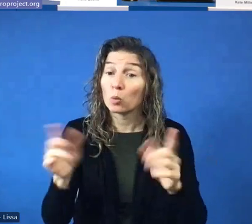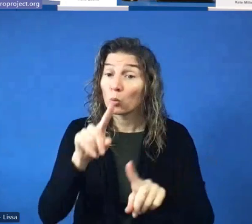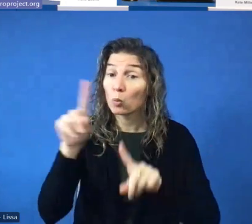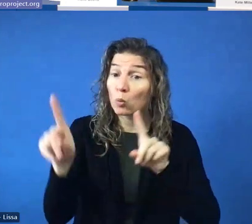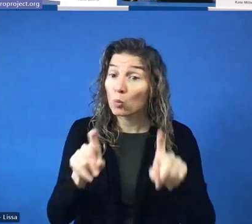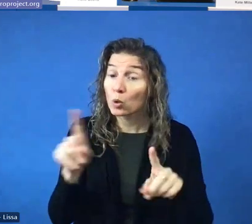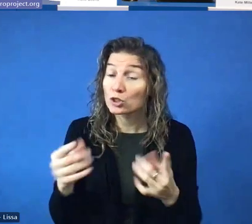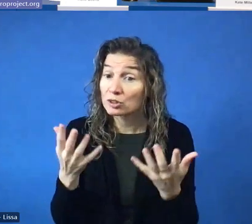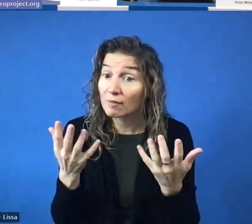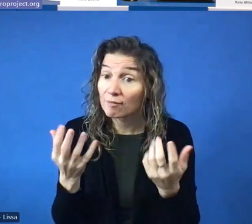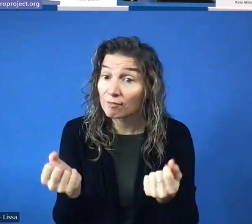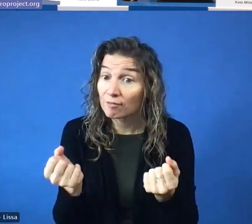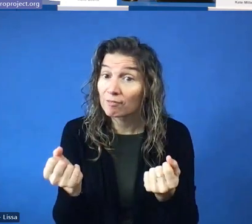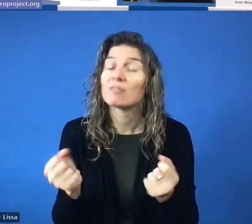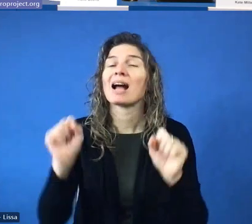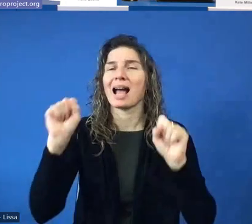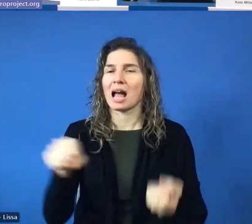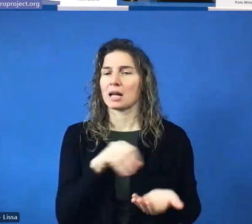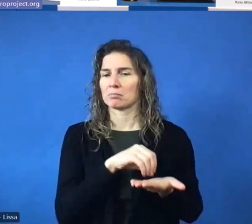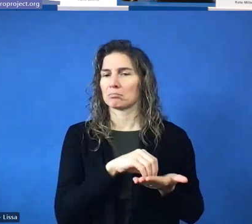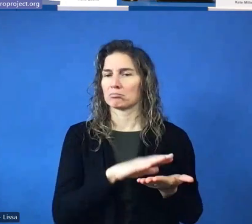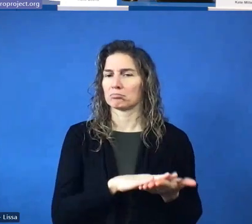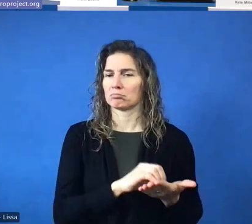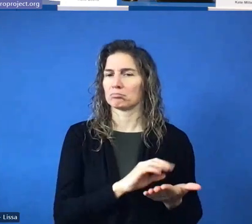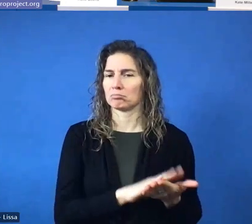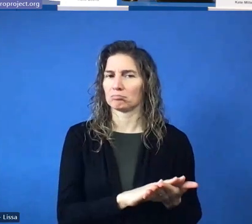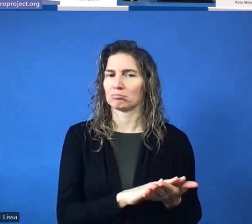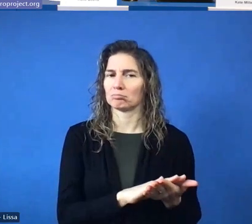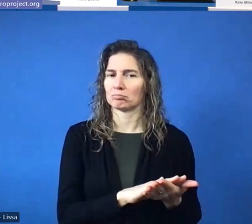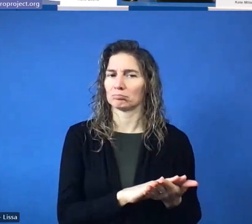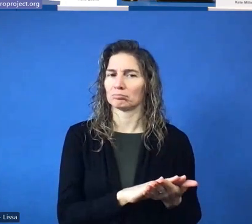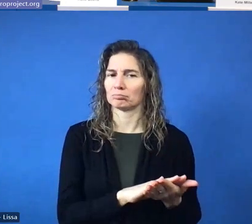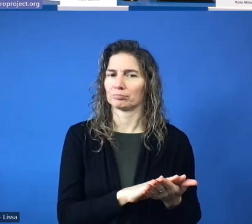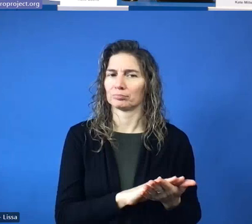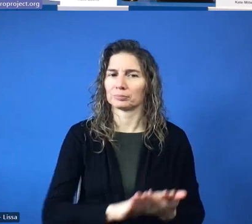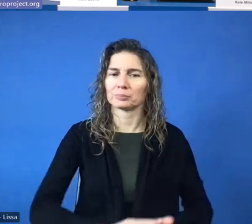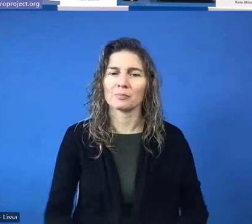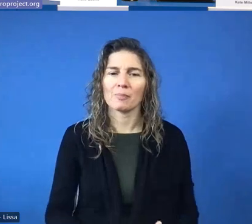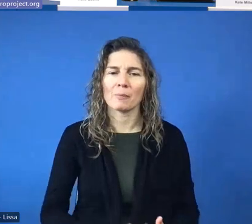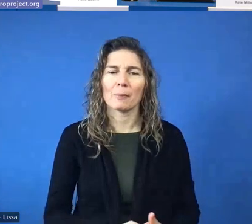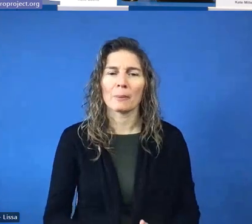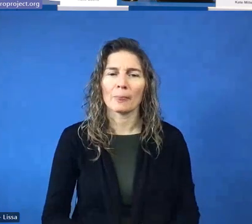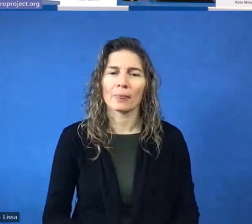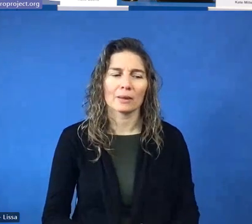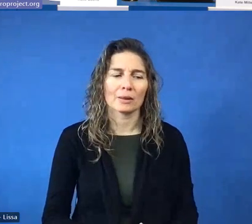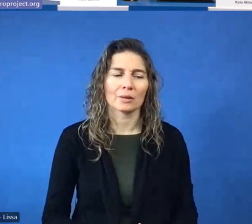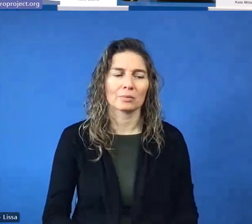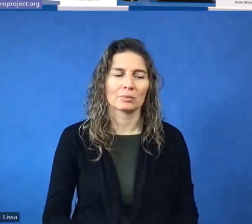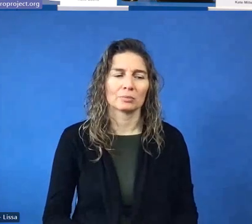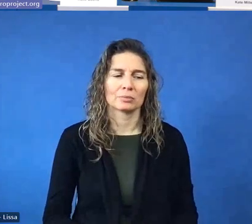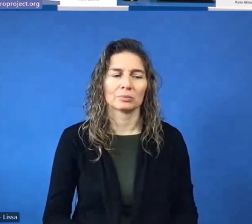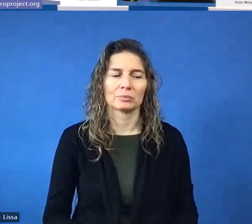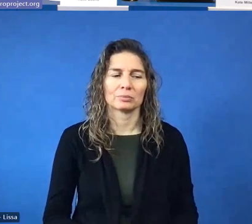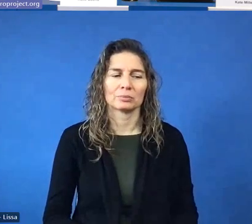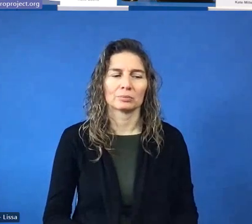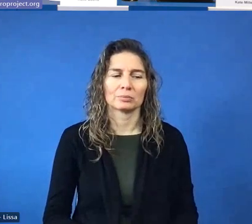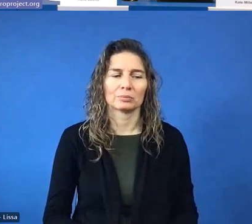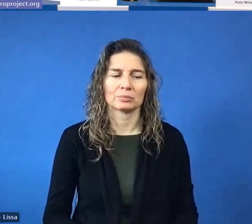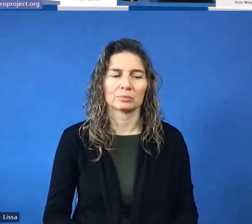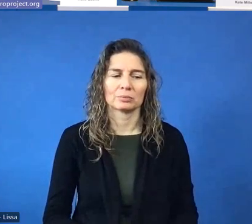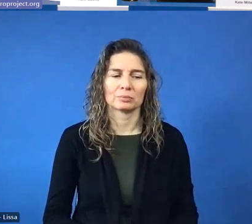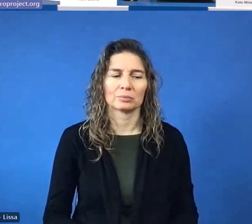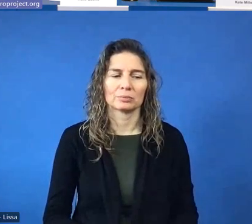them later in the end of the session. So I will make sure that you all can make your quotes and your